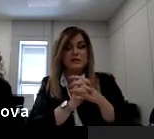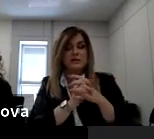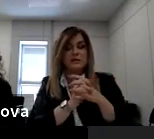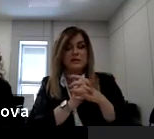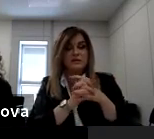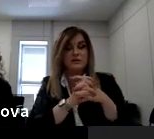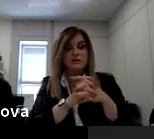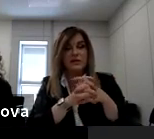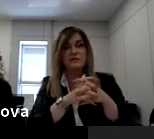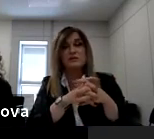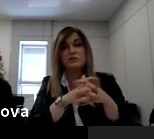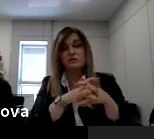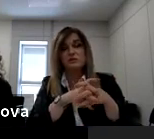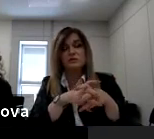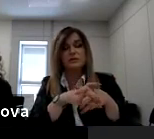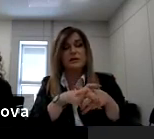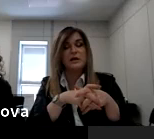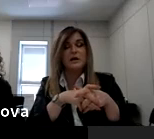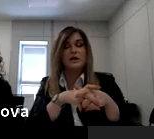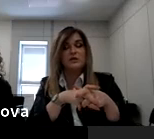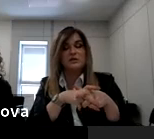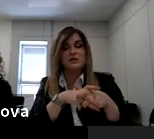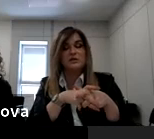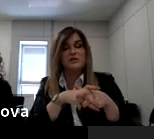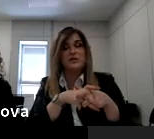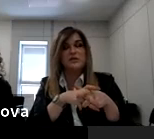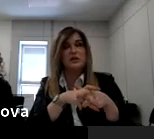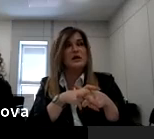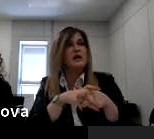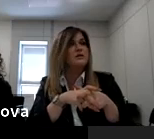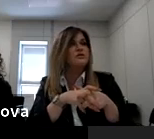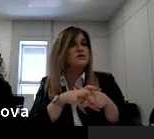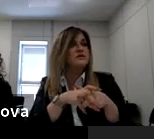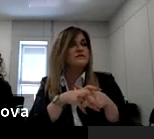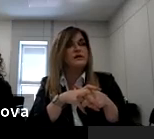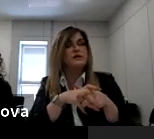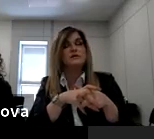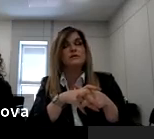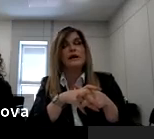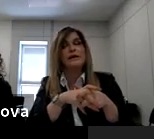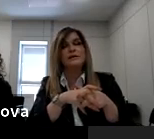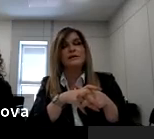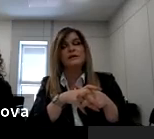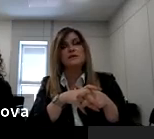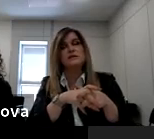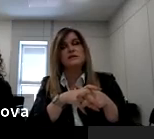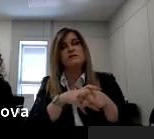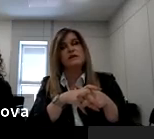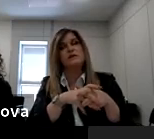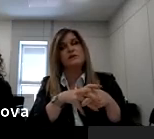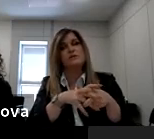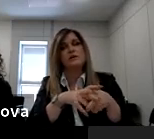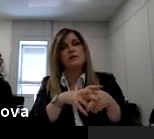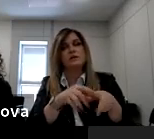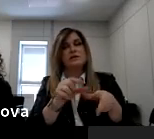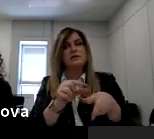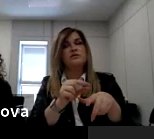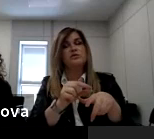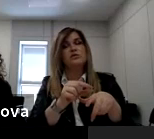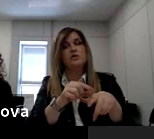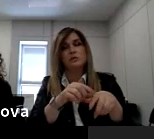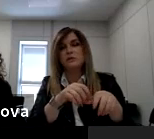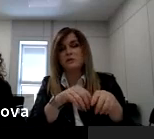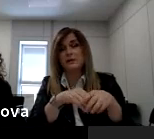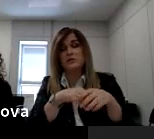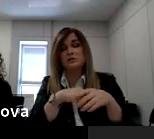and also we have additional contract according to which Niche chooses for us white LEDs in a very narrow beam, inside